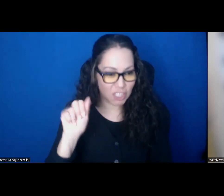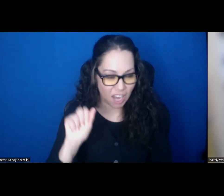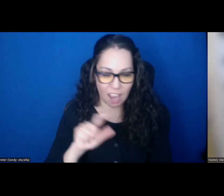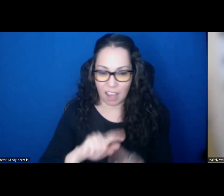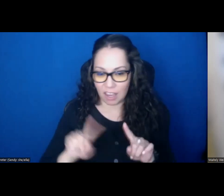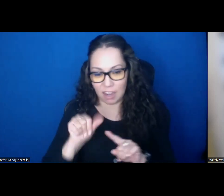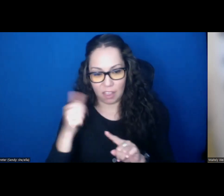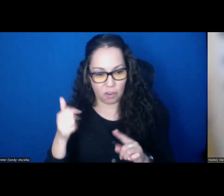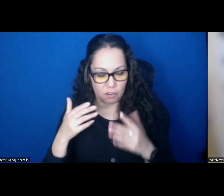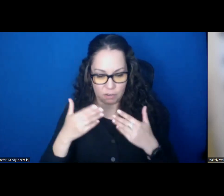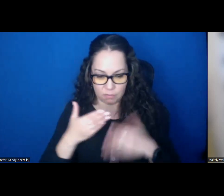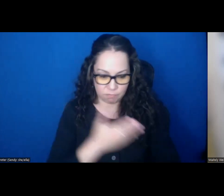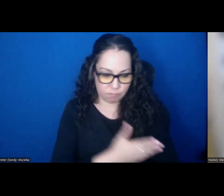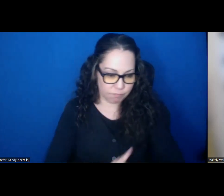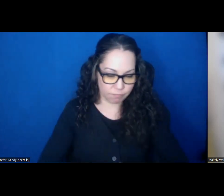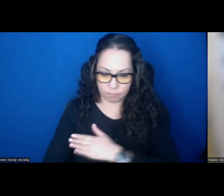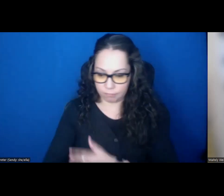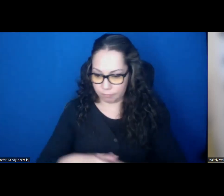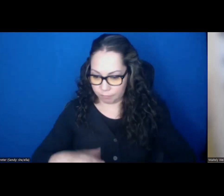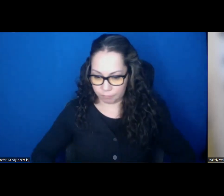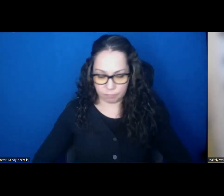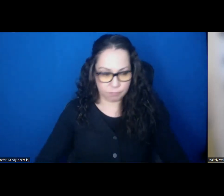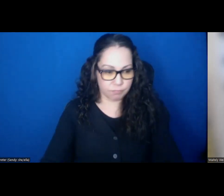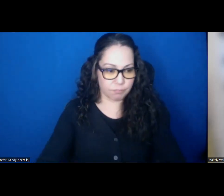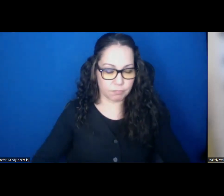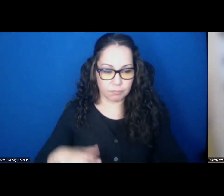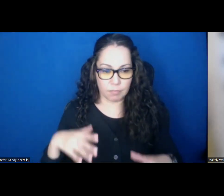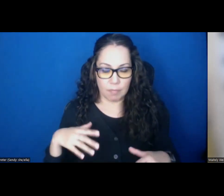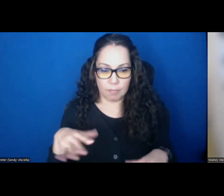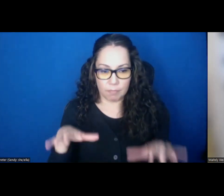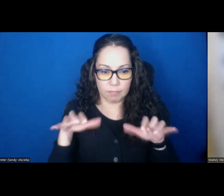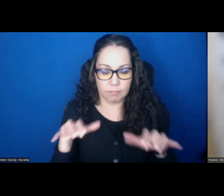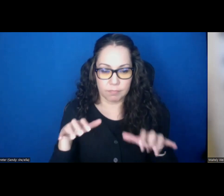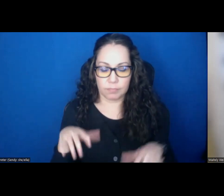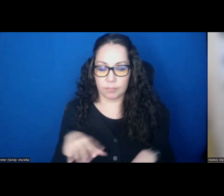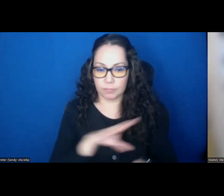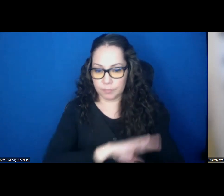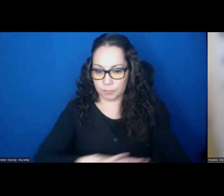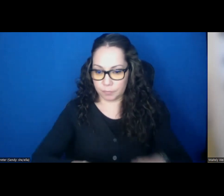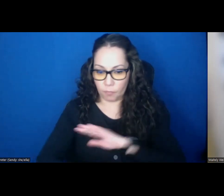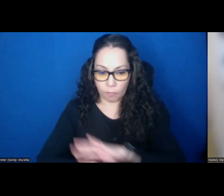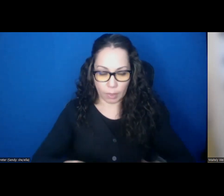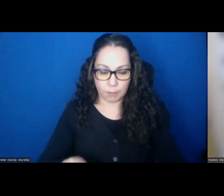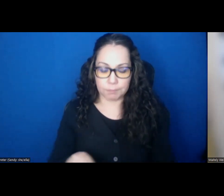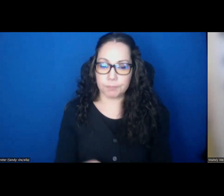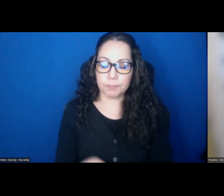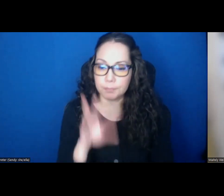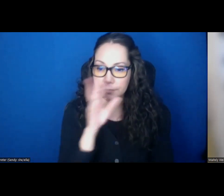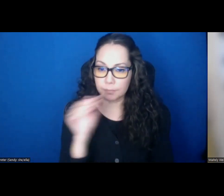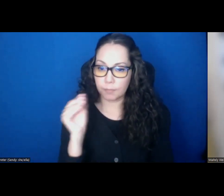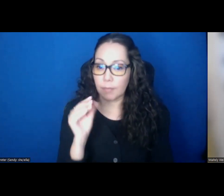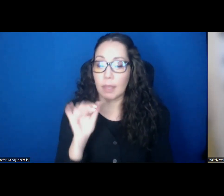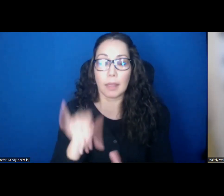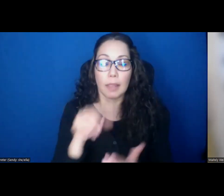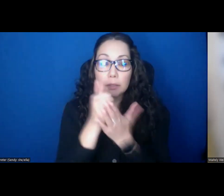support in nearly all activities of daily living, which I would typically provide to a substantial degree. That support